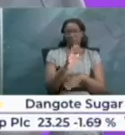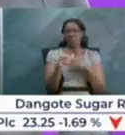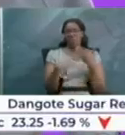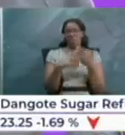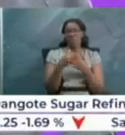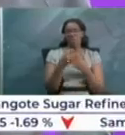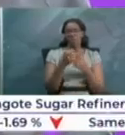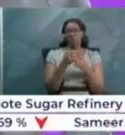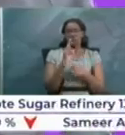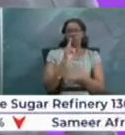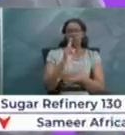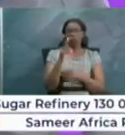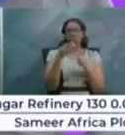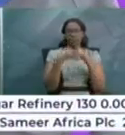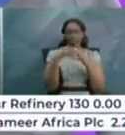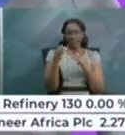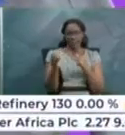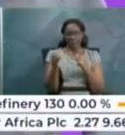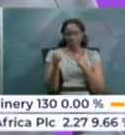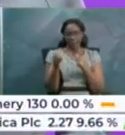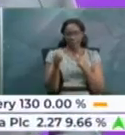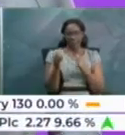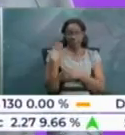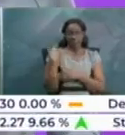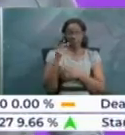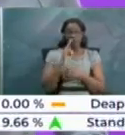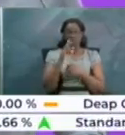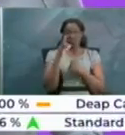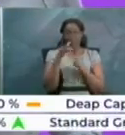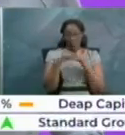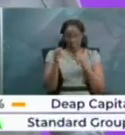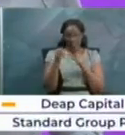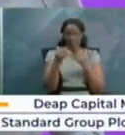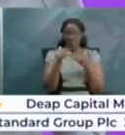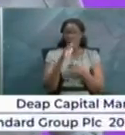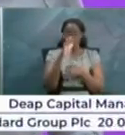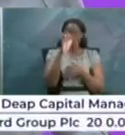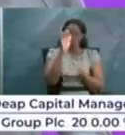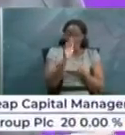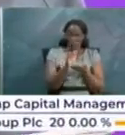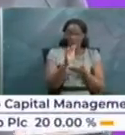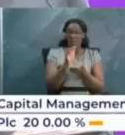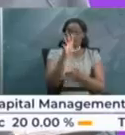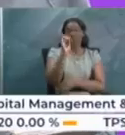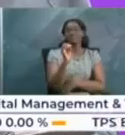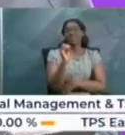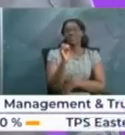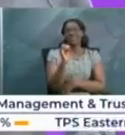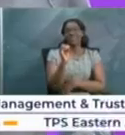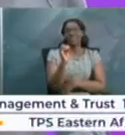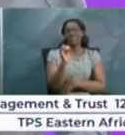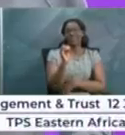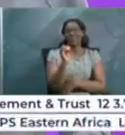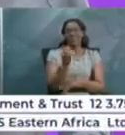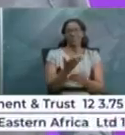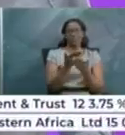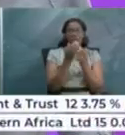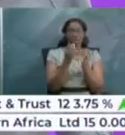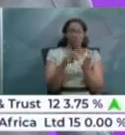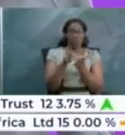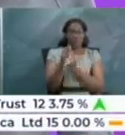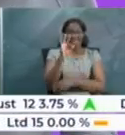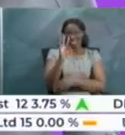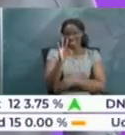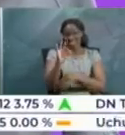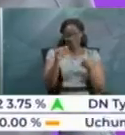from 280 Kenya shillings. That's a 50 Kenya shillings price difference. But if you take